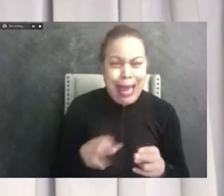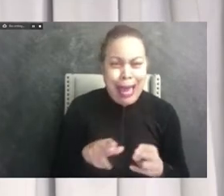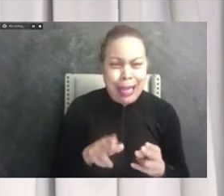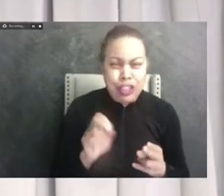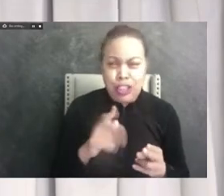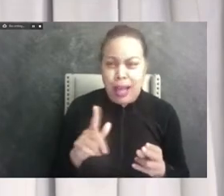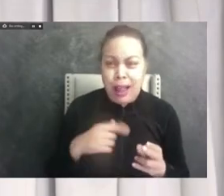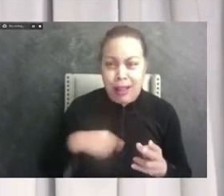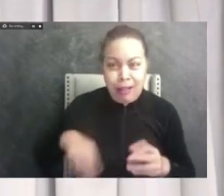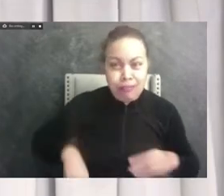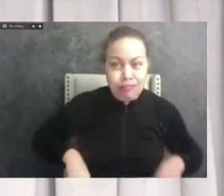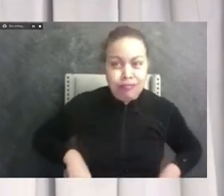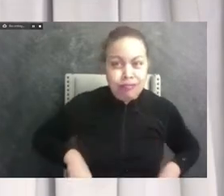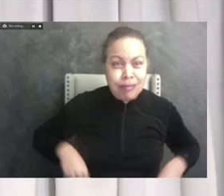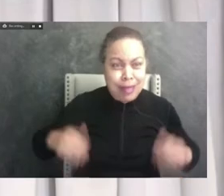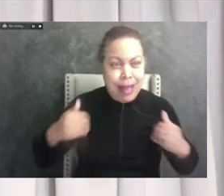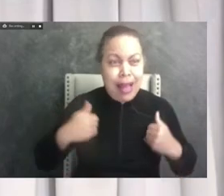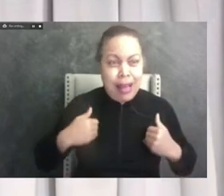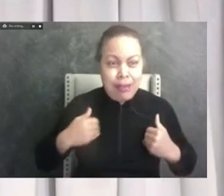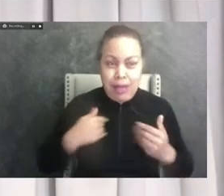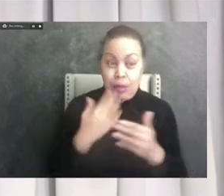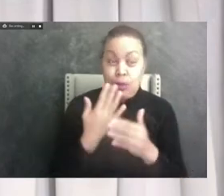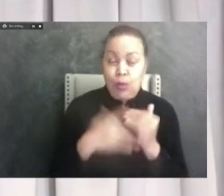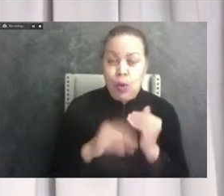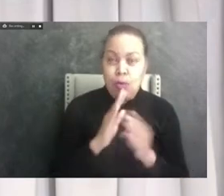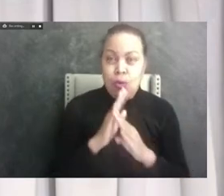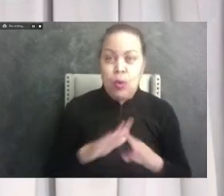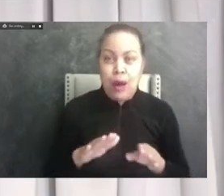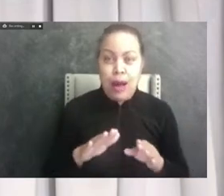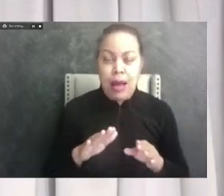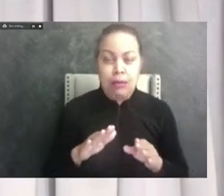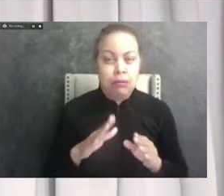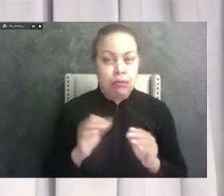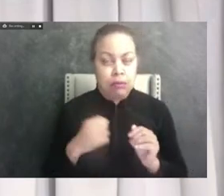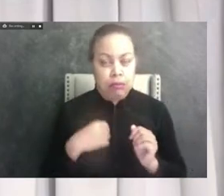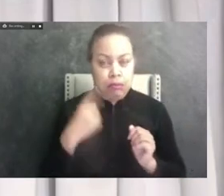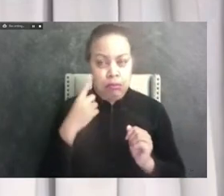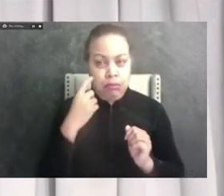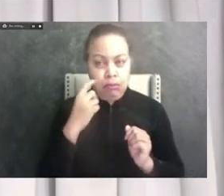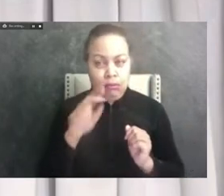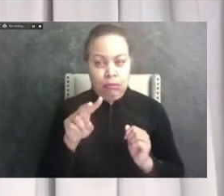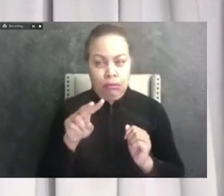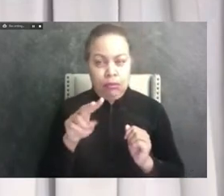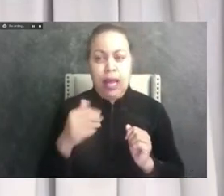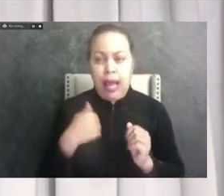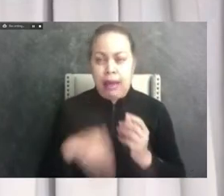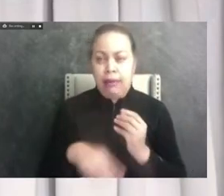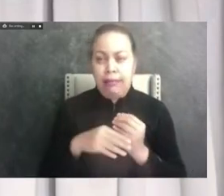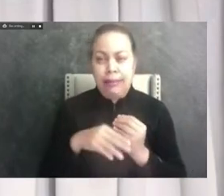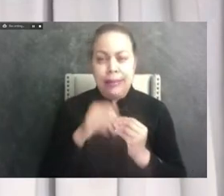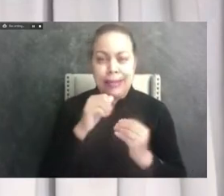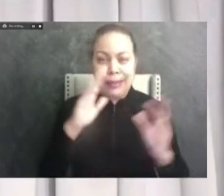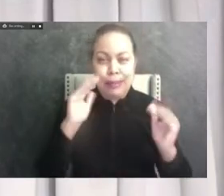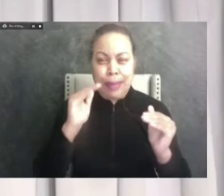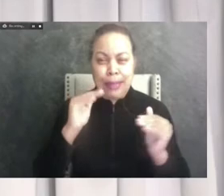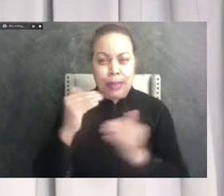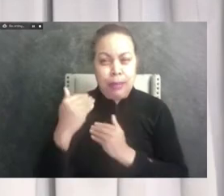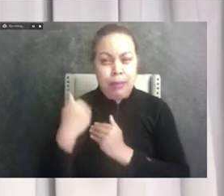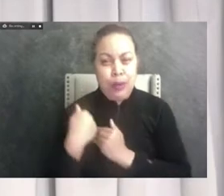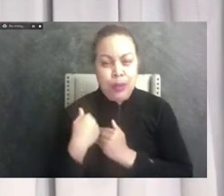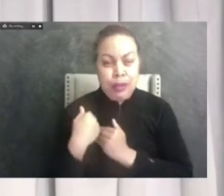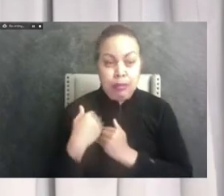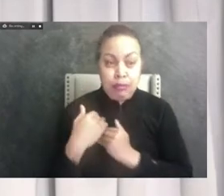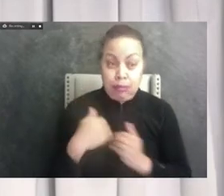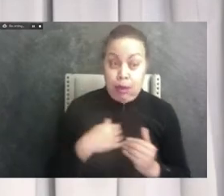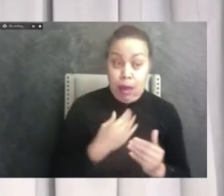and superstitious. I bore an unexpected burden. I gave birth.